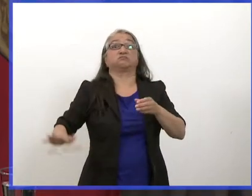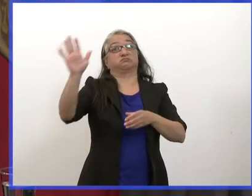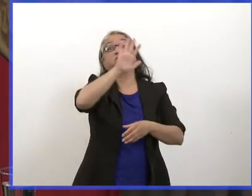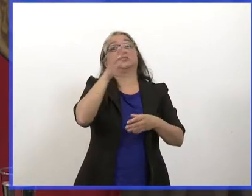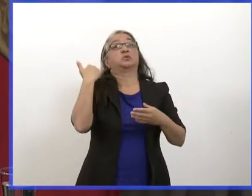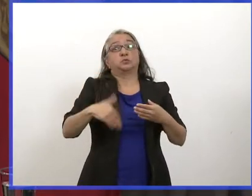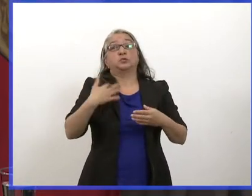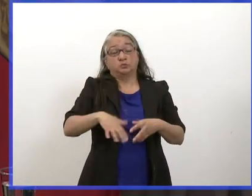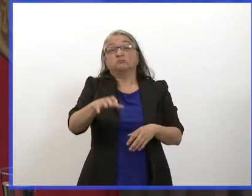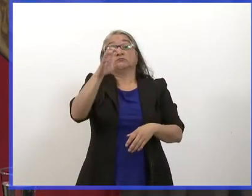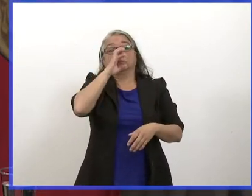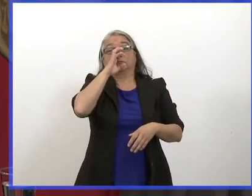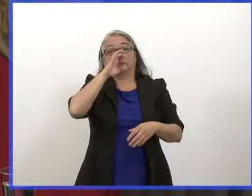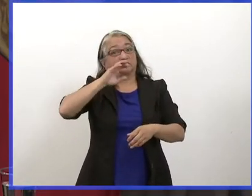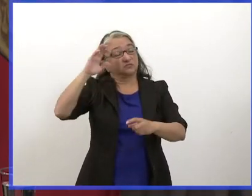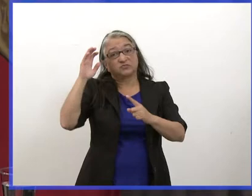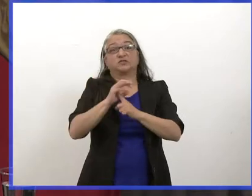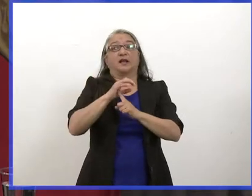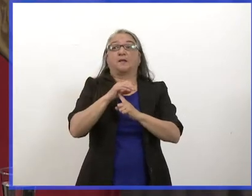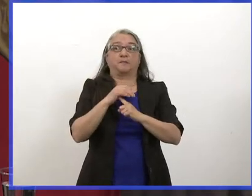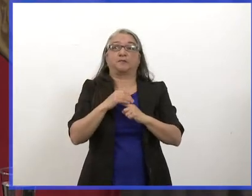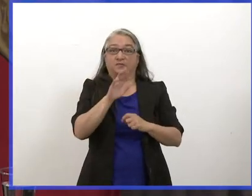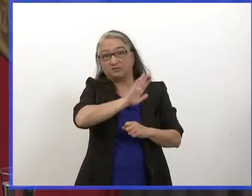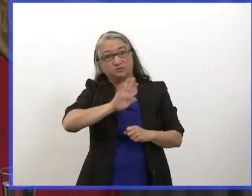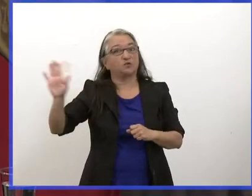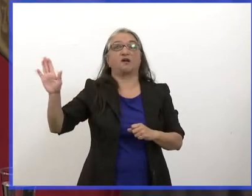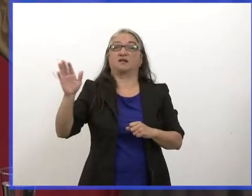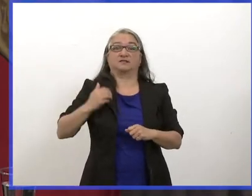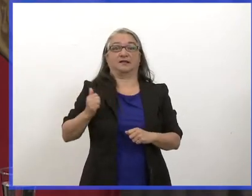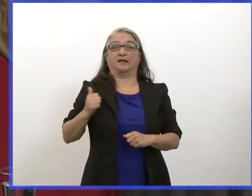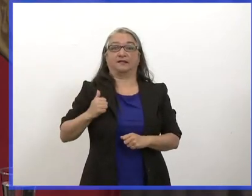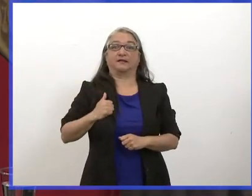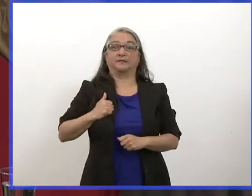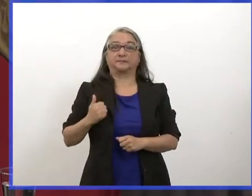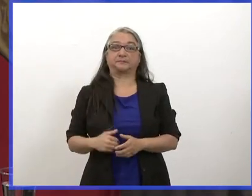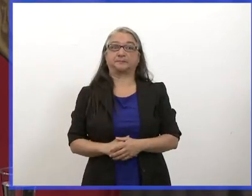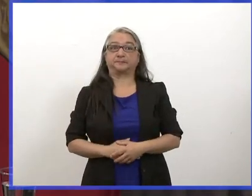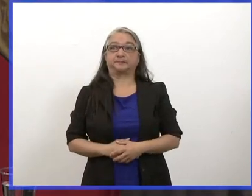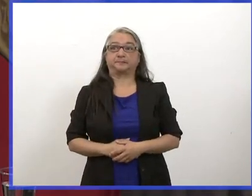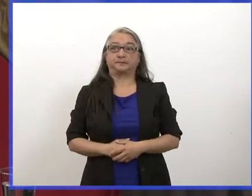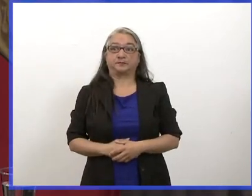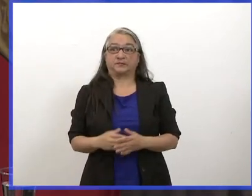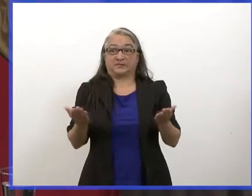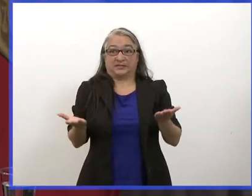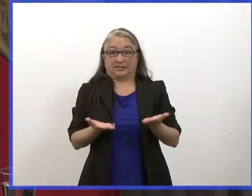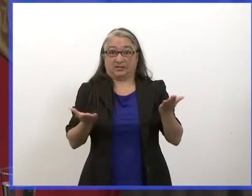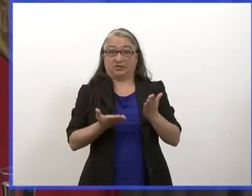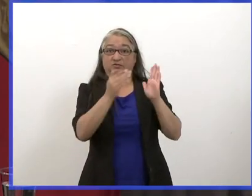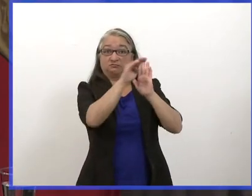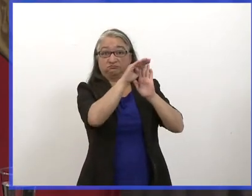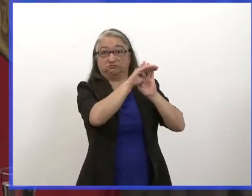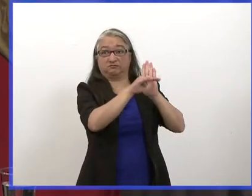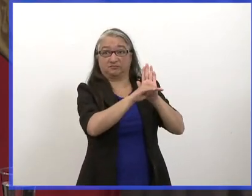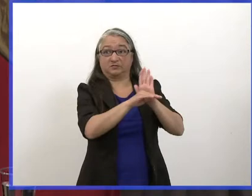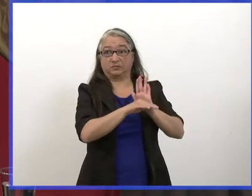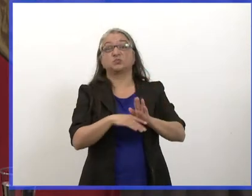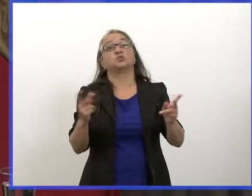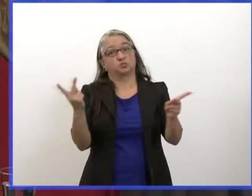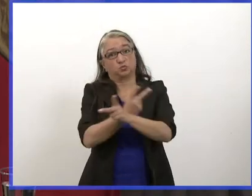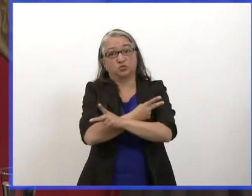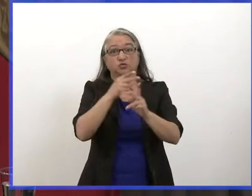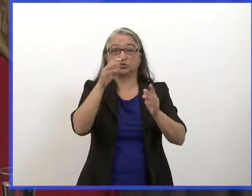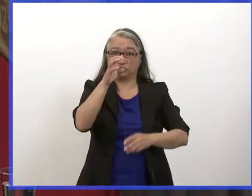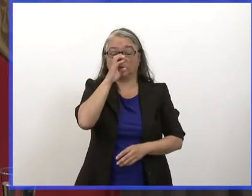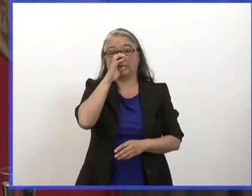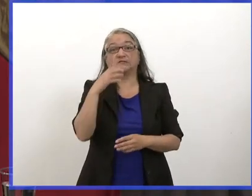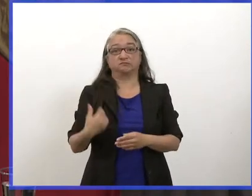have somewhat improved over the past few days, our healthcare system is still facing critical pressures, which